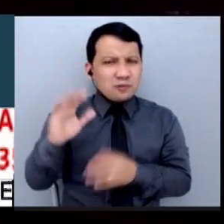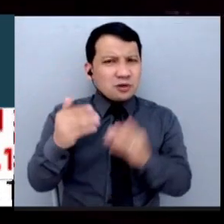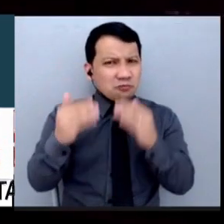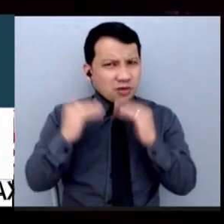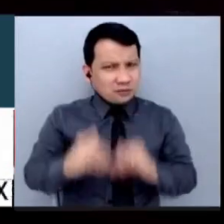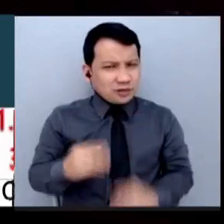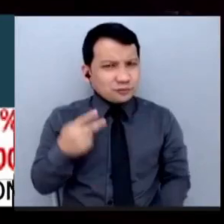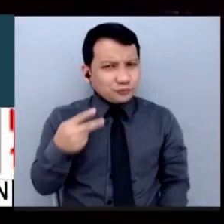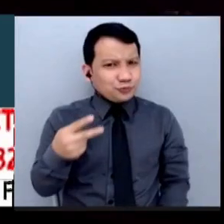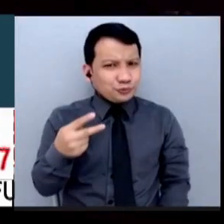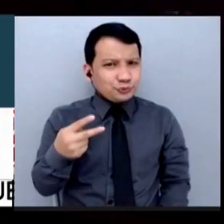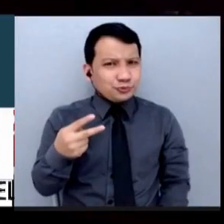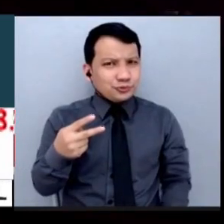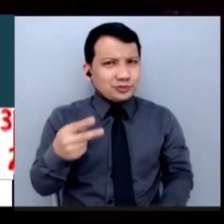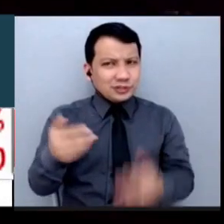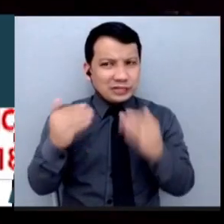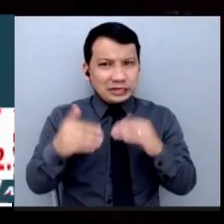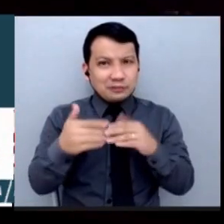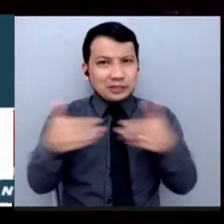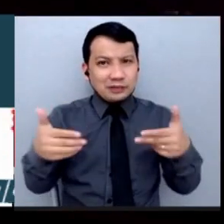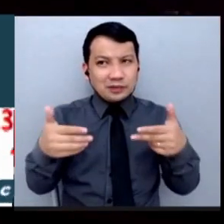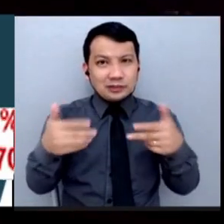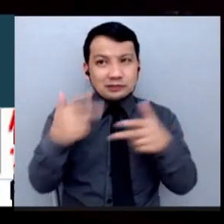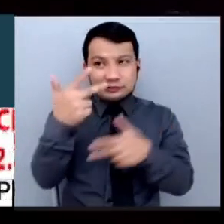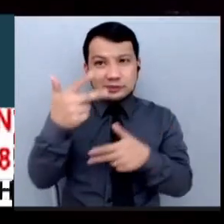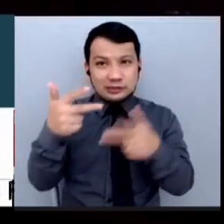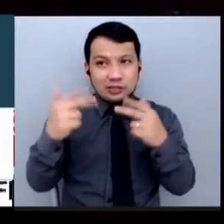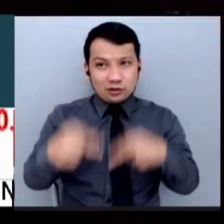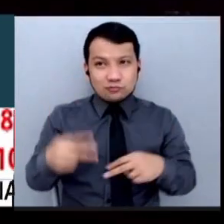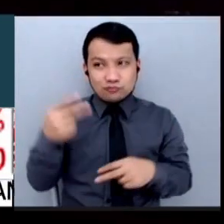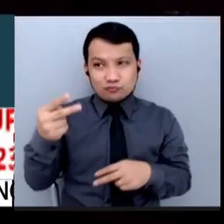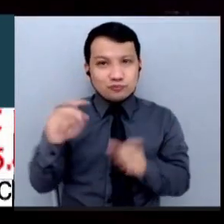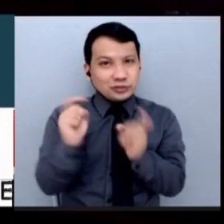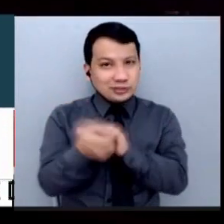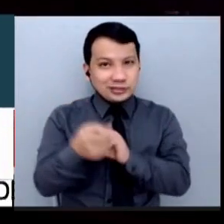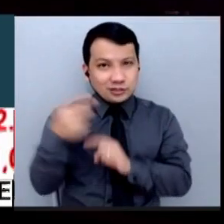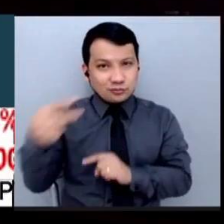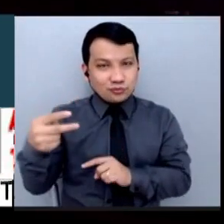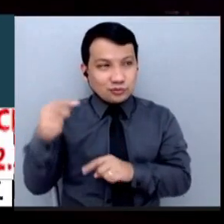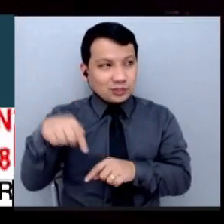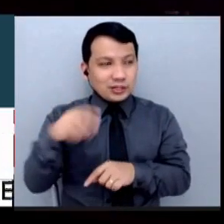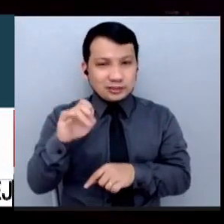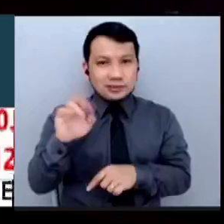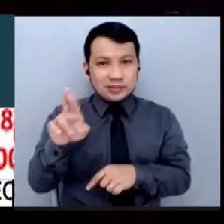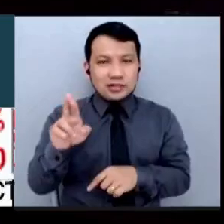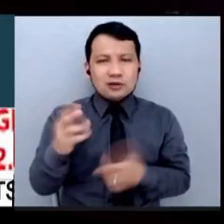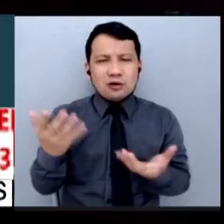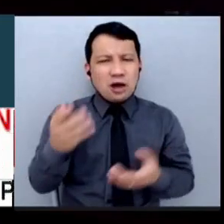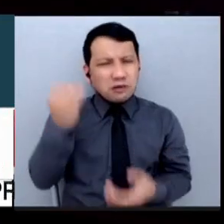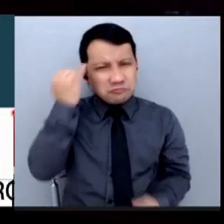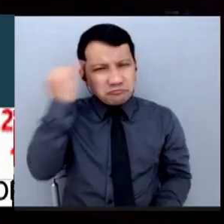2, yan ang pinag-uusapan ngayon. What is your stand regarding this?